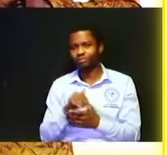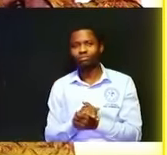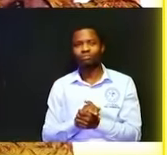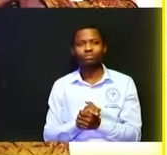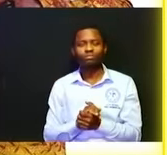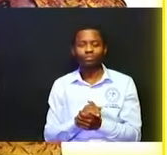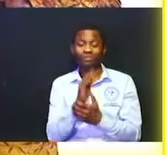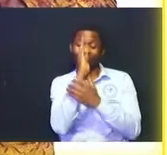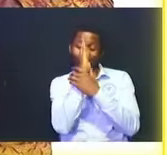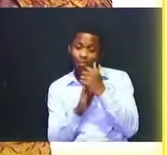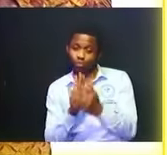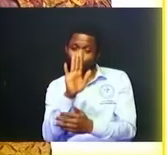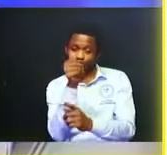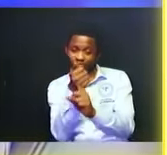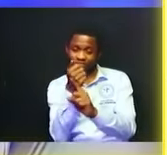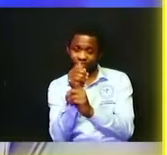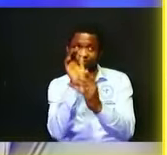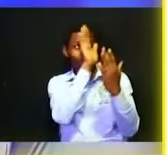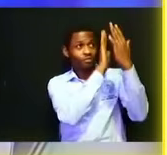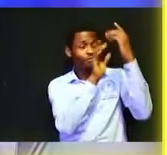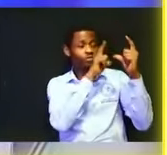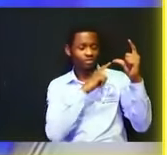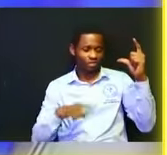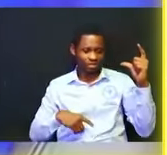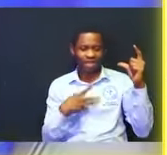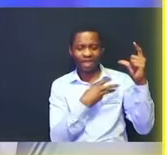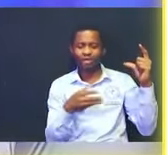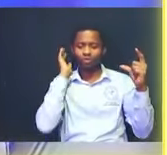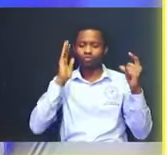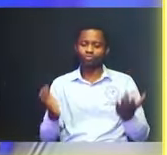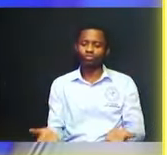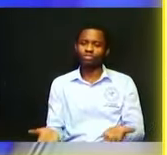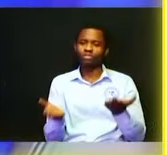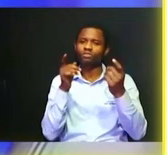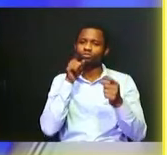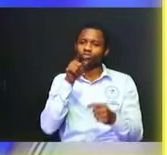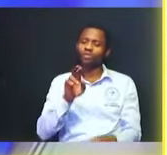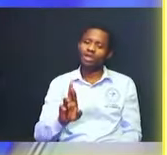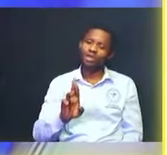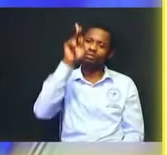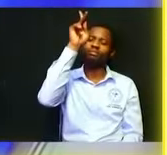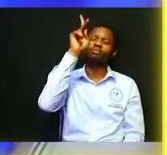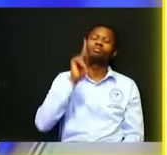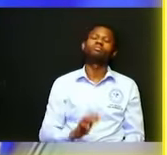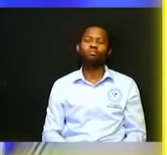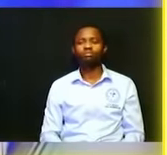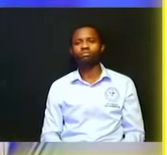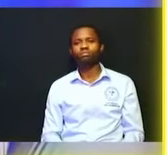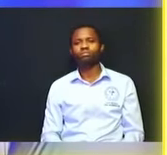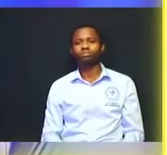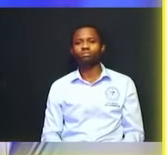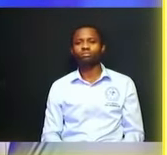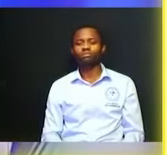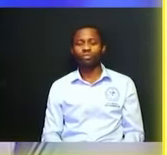Humble yourself before the Lord, and He will lift you up. Now, when